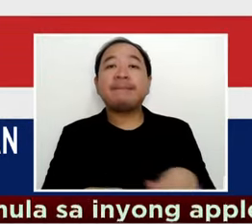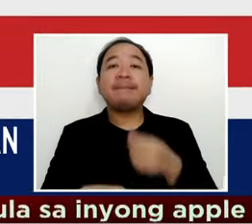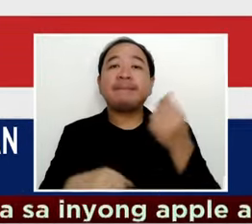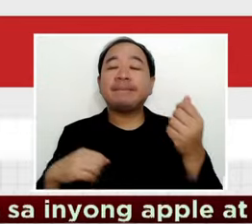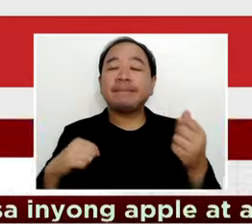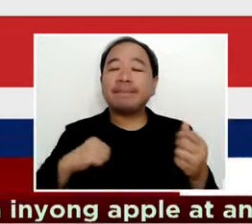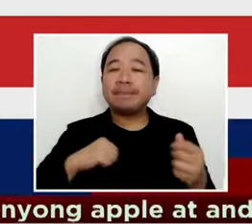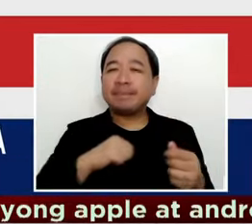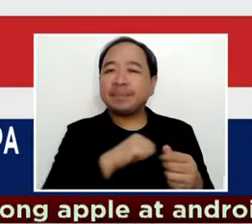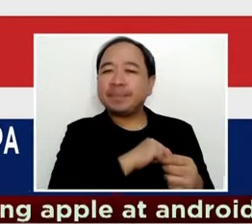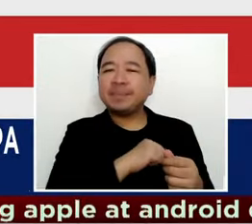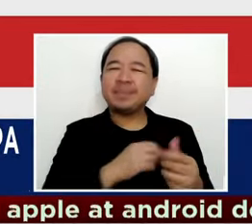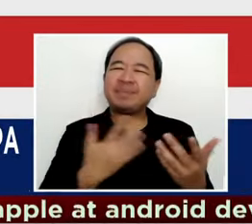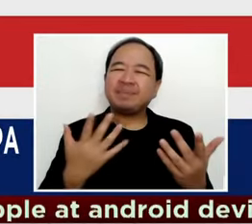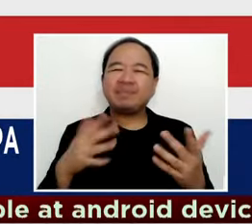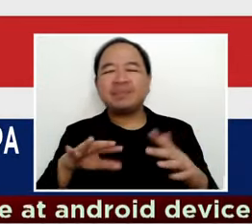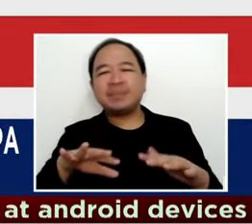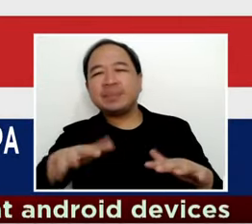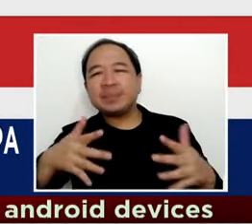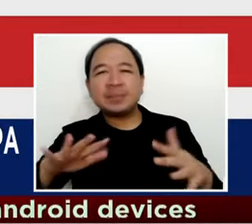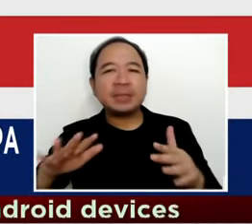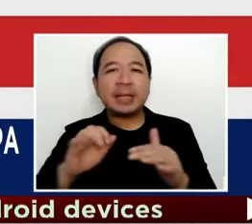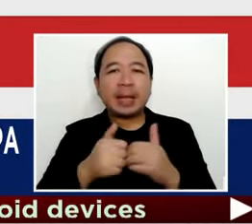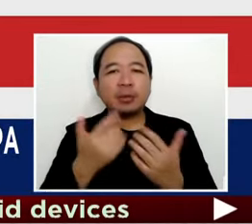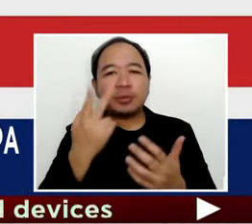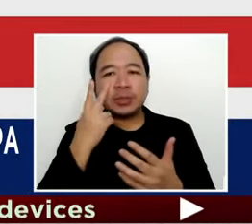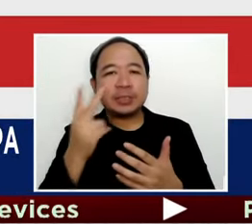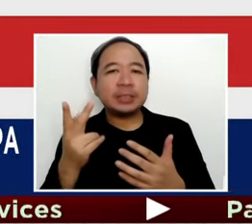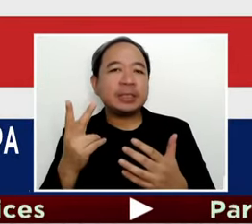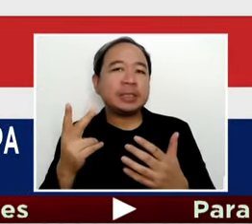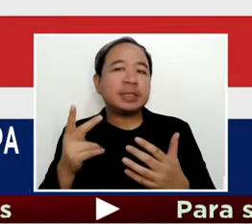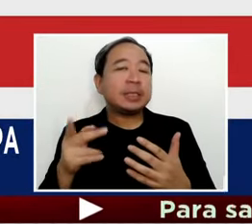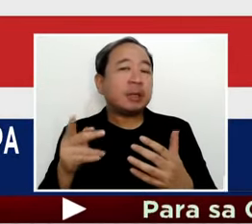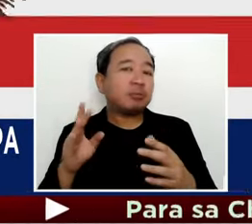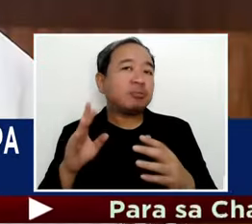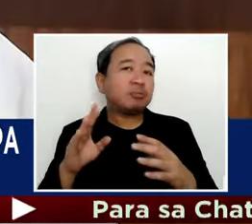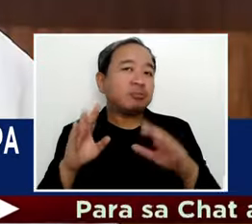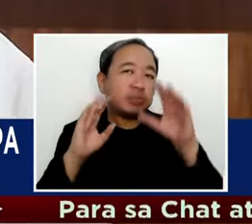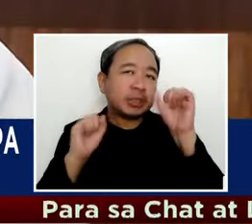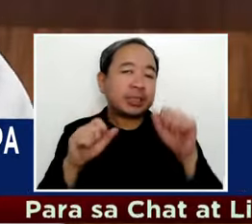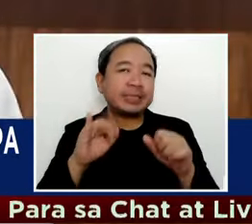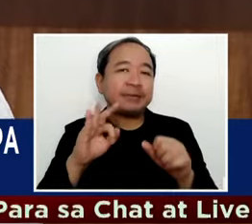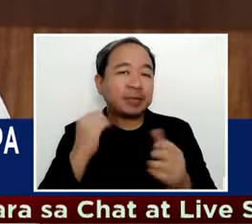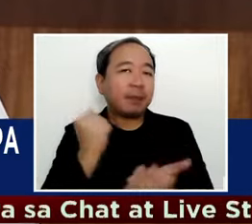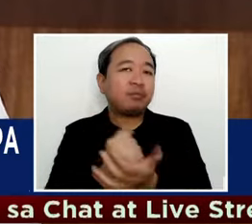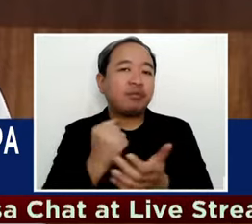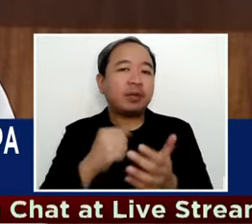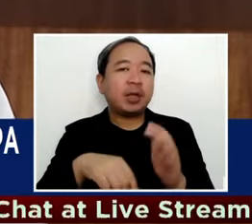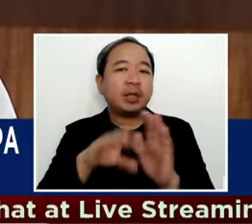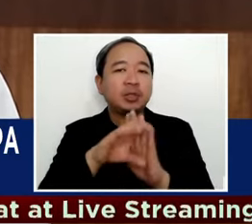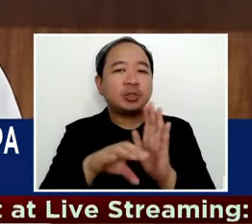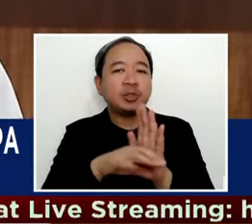panawagan tumulong ang Pangulo sa pangungumbinse sa mga senador na aprubahan ng cha-cha. I think